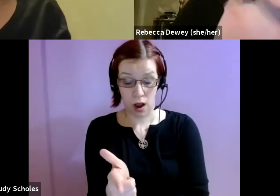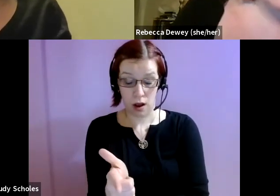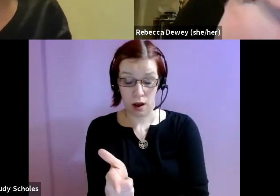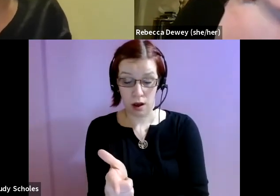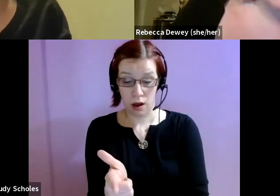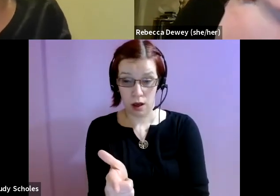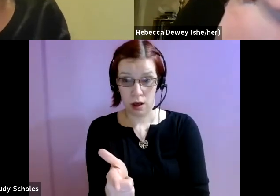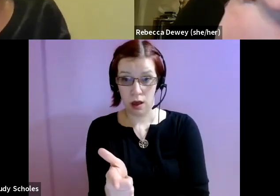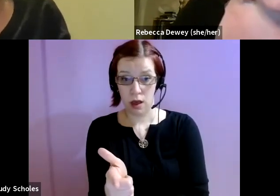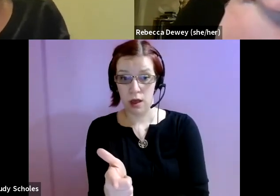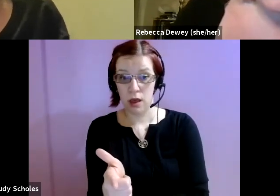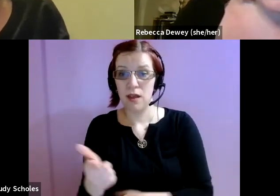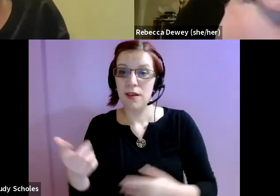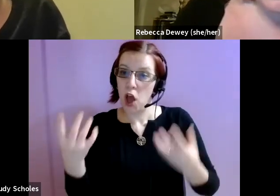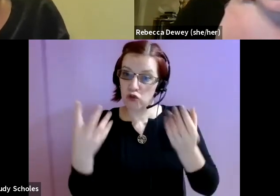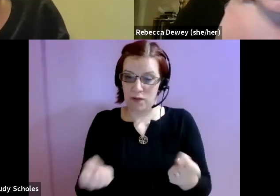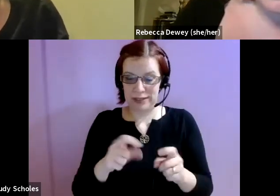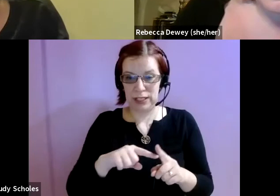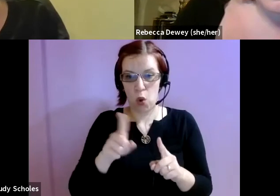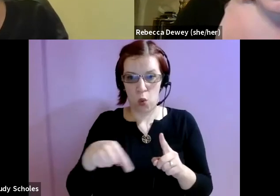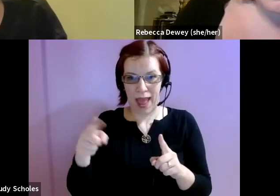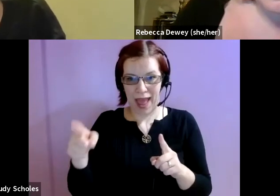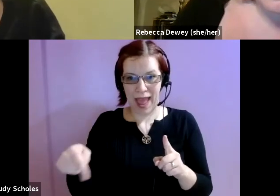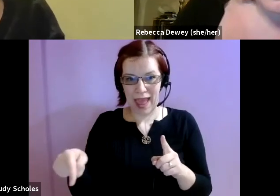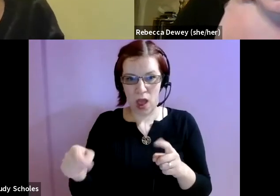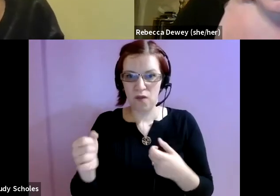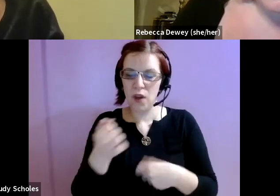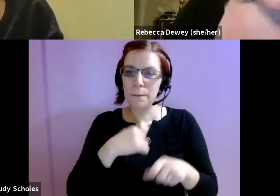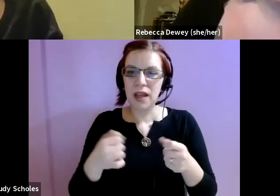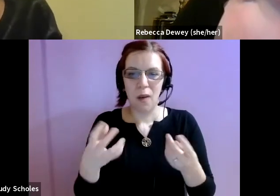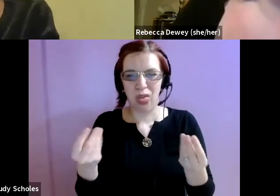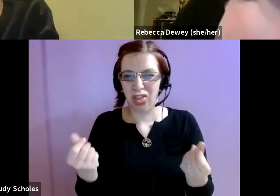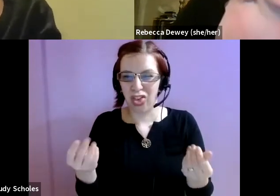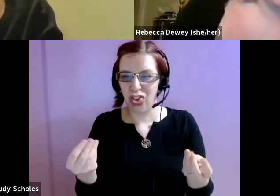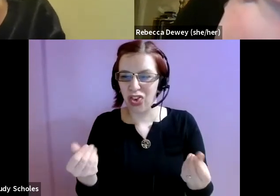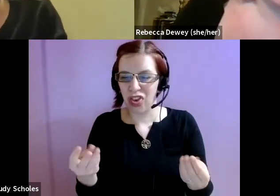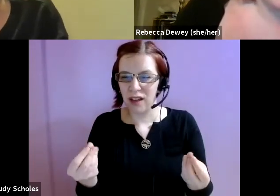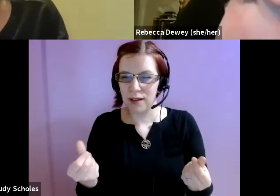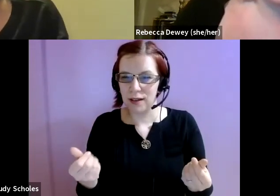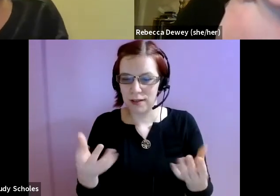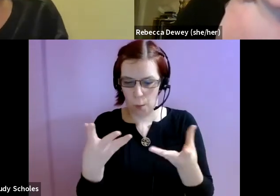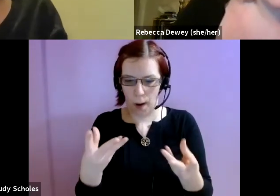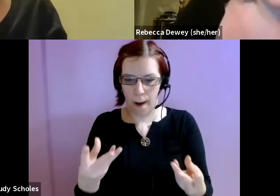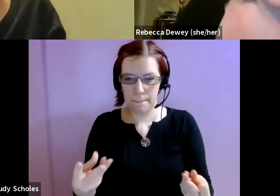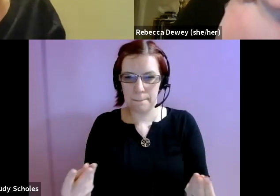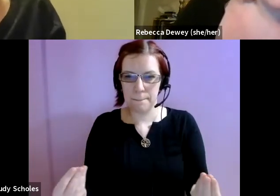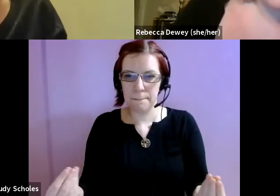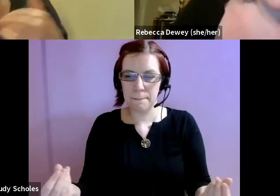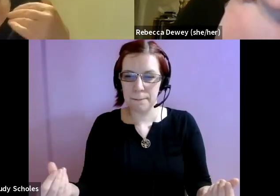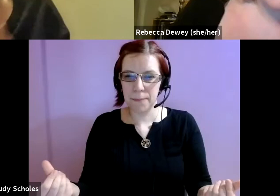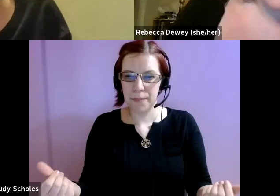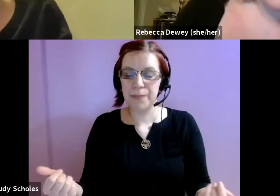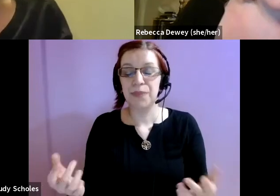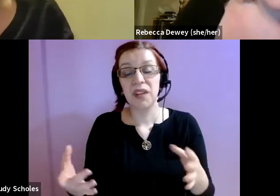the effect of a gravitational wave starts to get washed out, because and it's to do